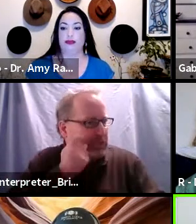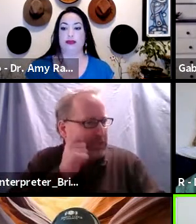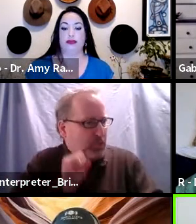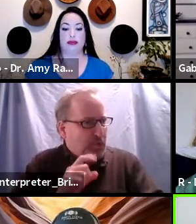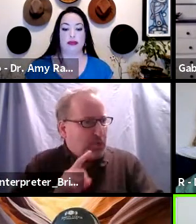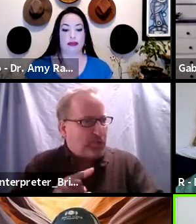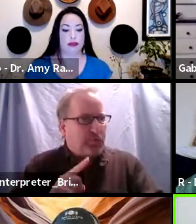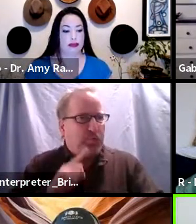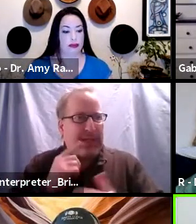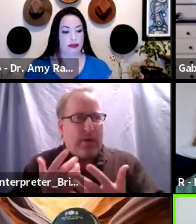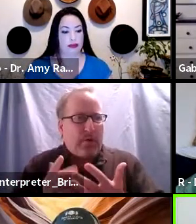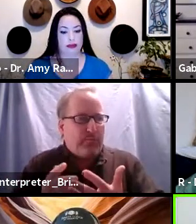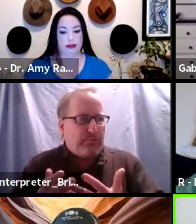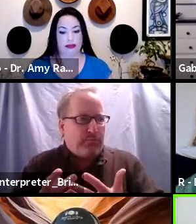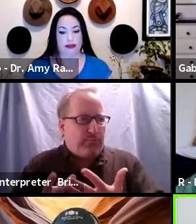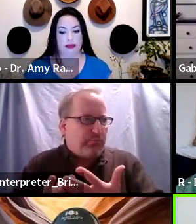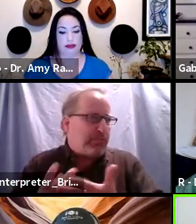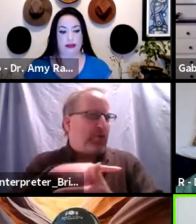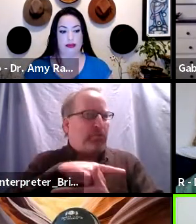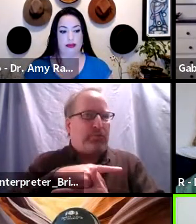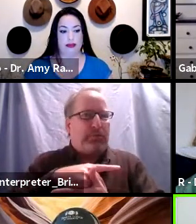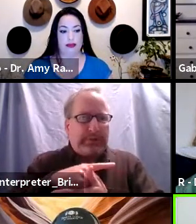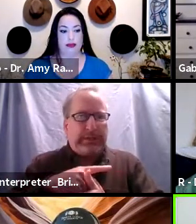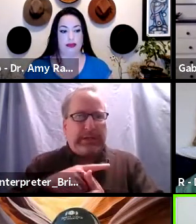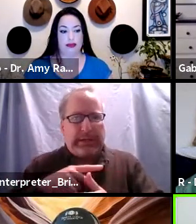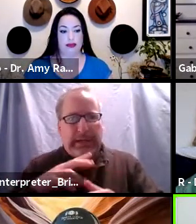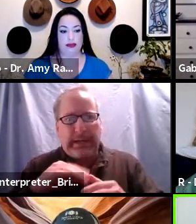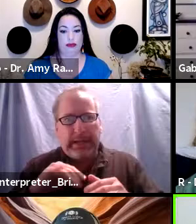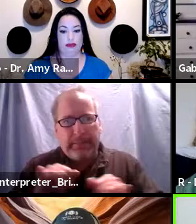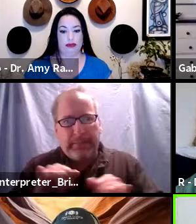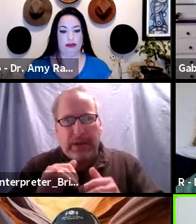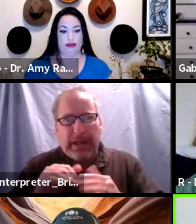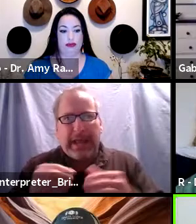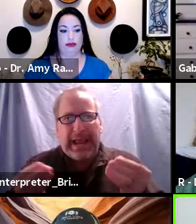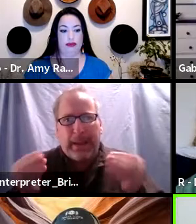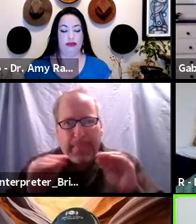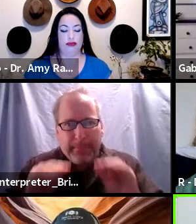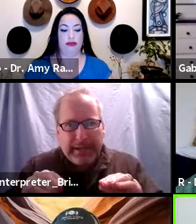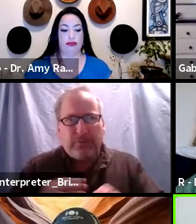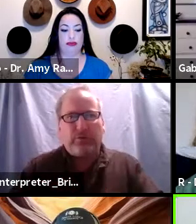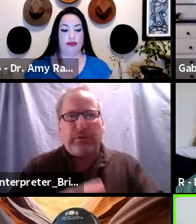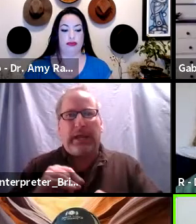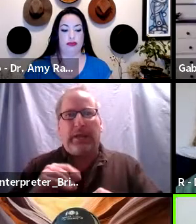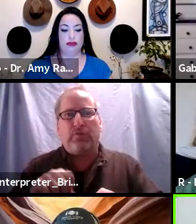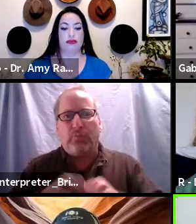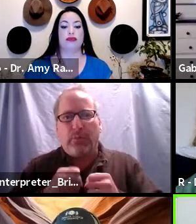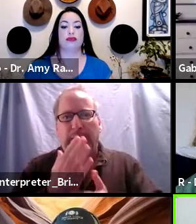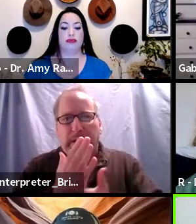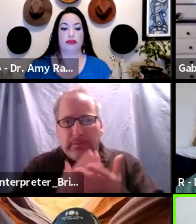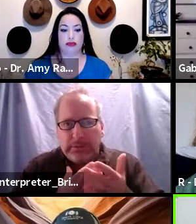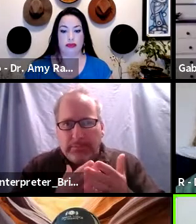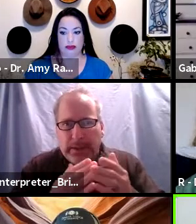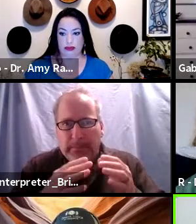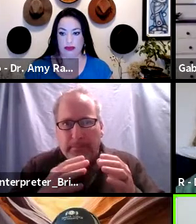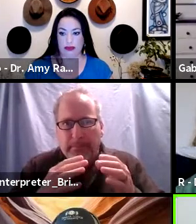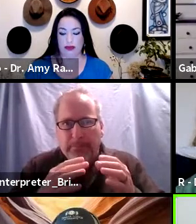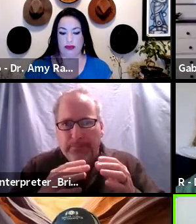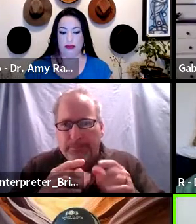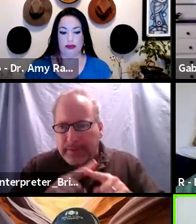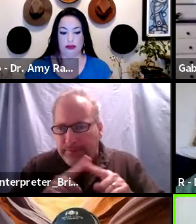of prioritize SERP measure implementation, as well as break up certain SERP measures into